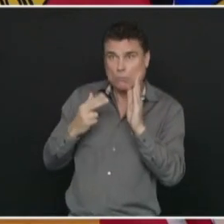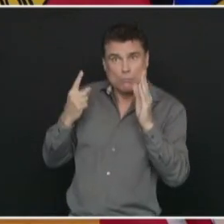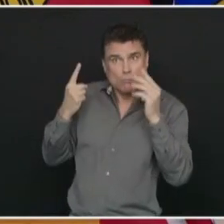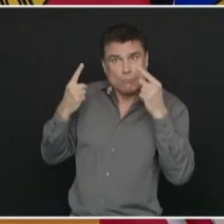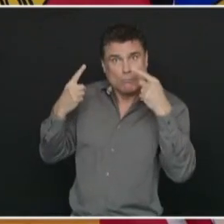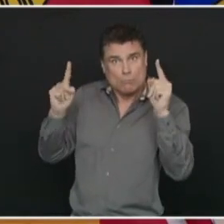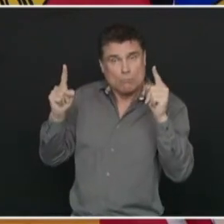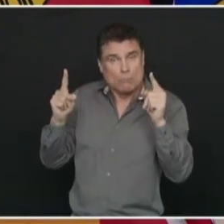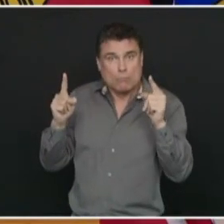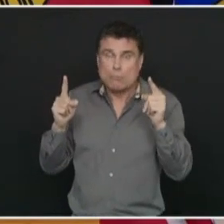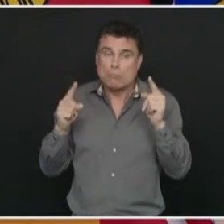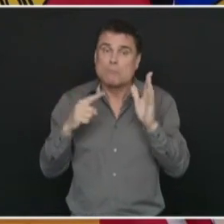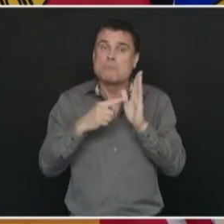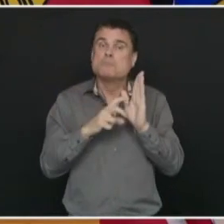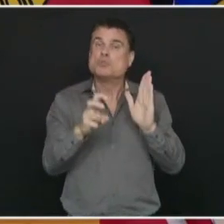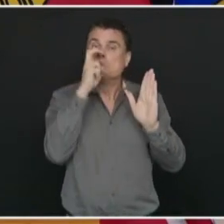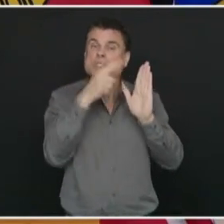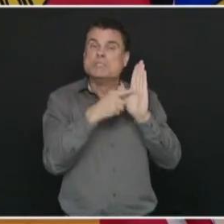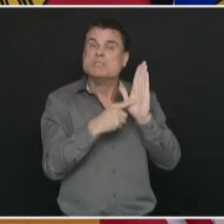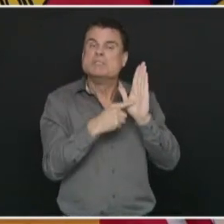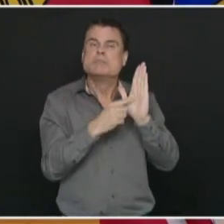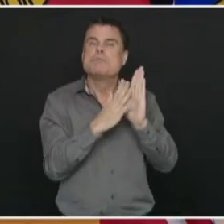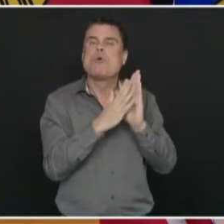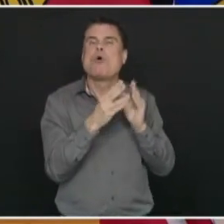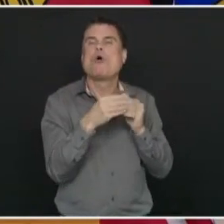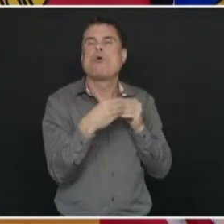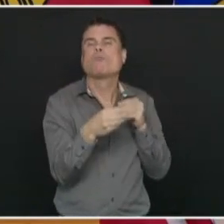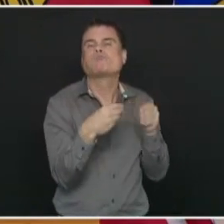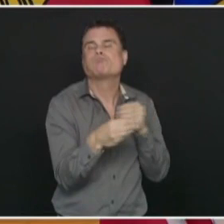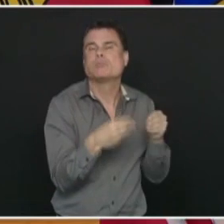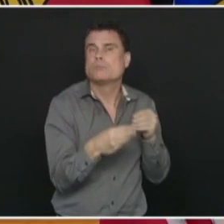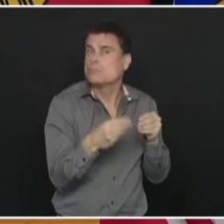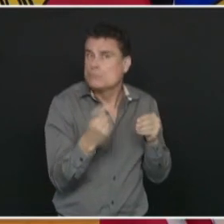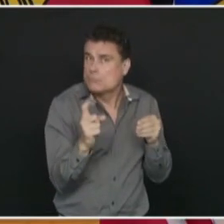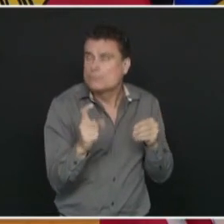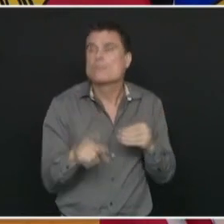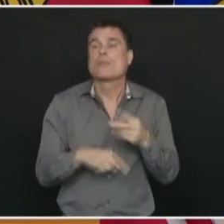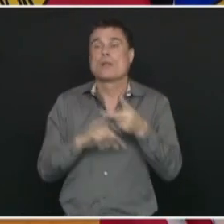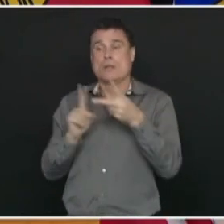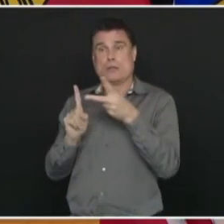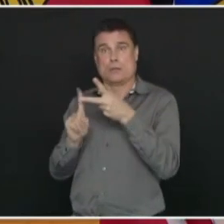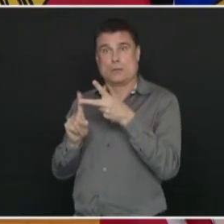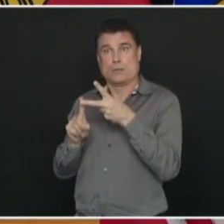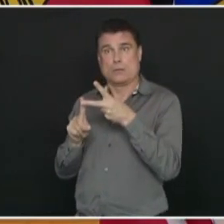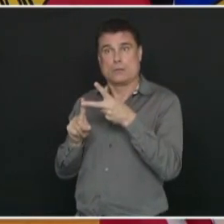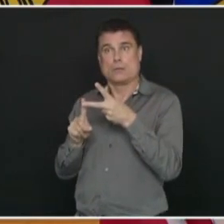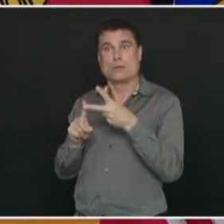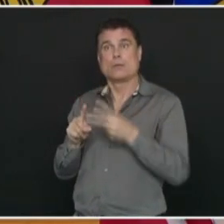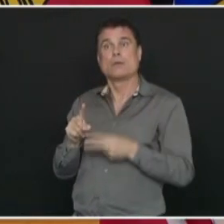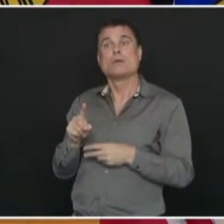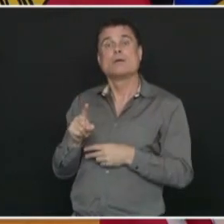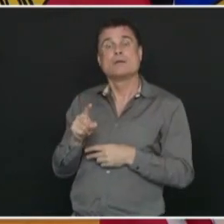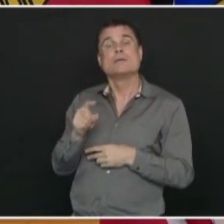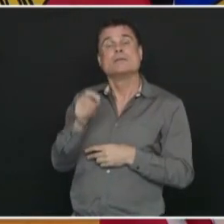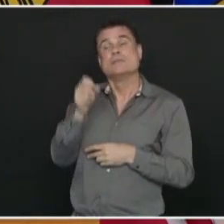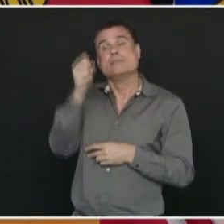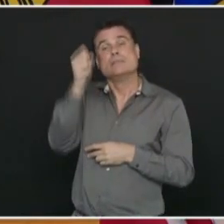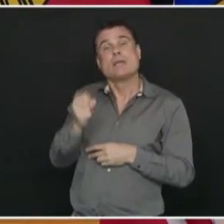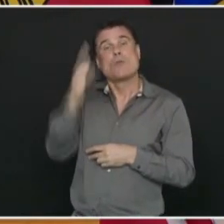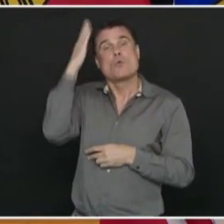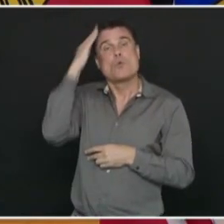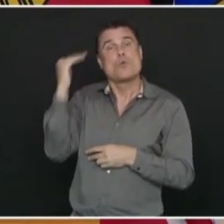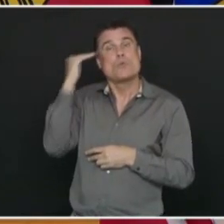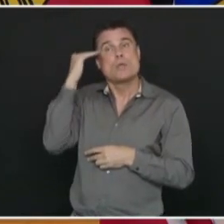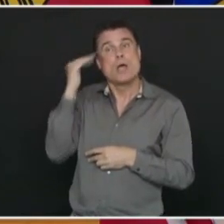people starting to shed the virus again, which can happen with, we know, with other viral infections, whether they